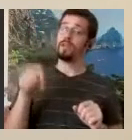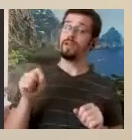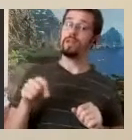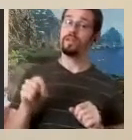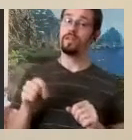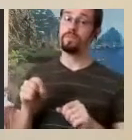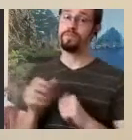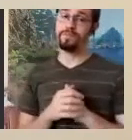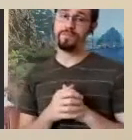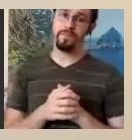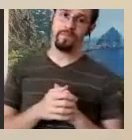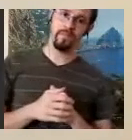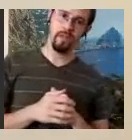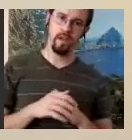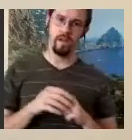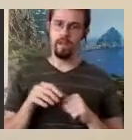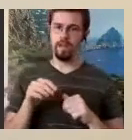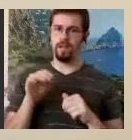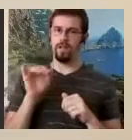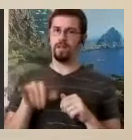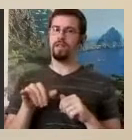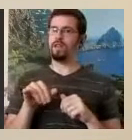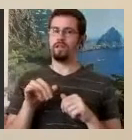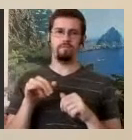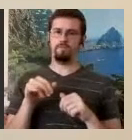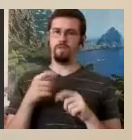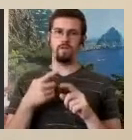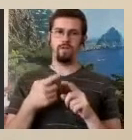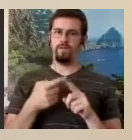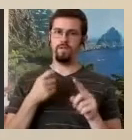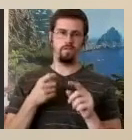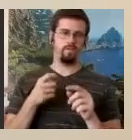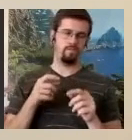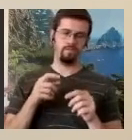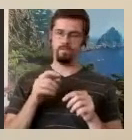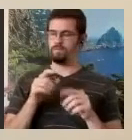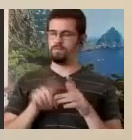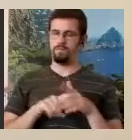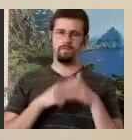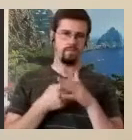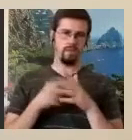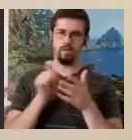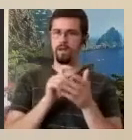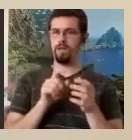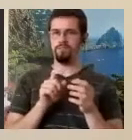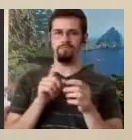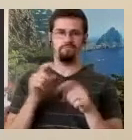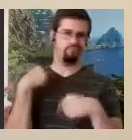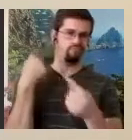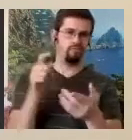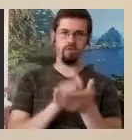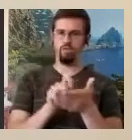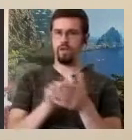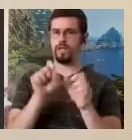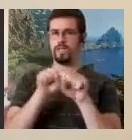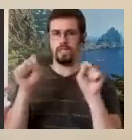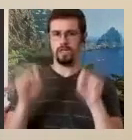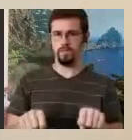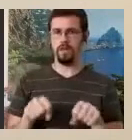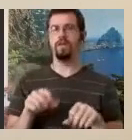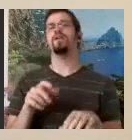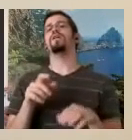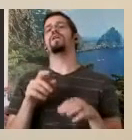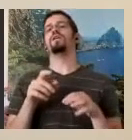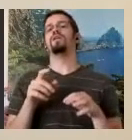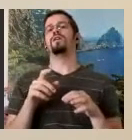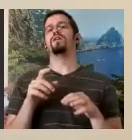very proud of the writing system. In my thesis, I worked with 10 deaf participants who contributed